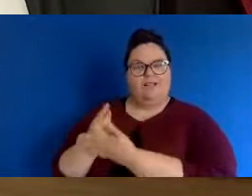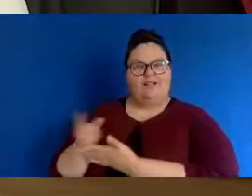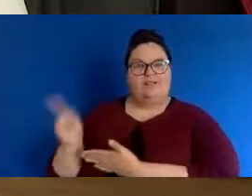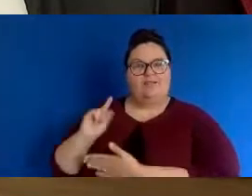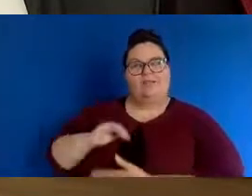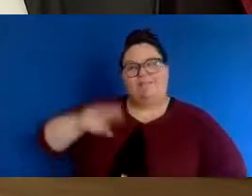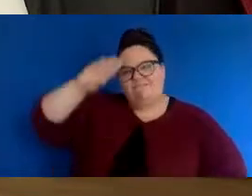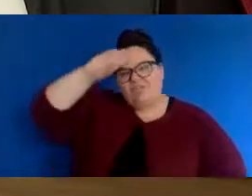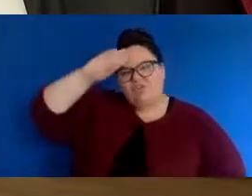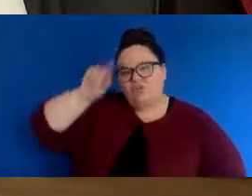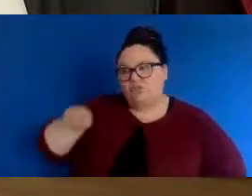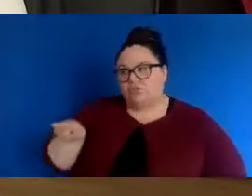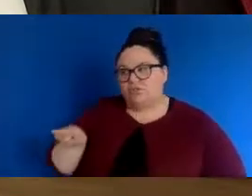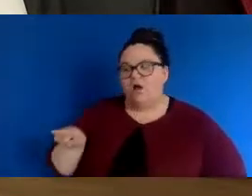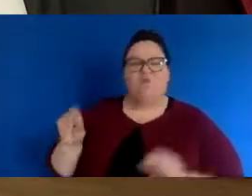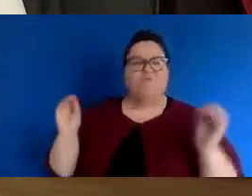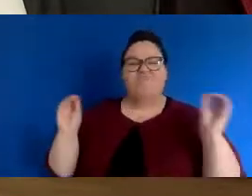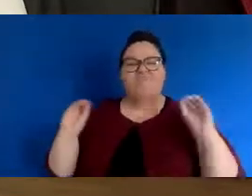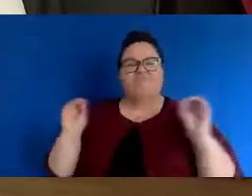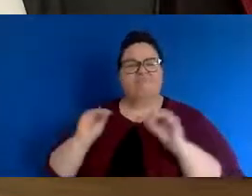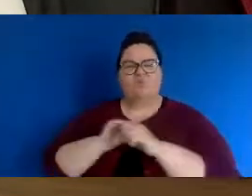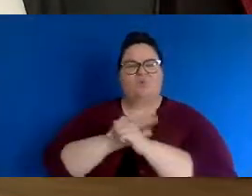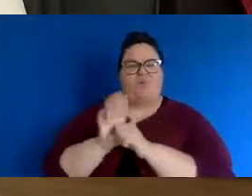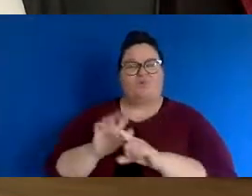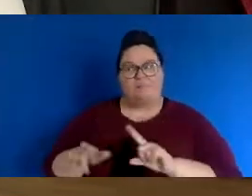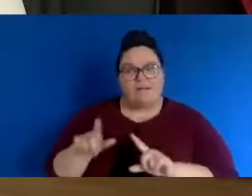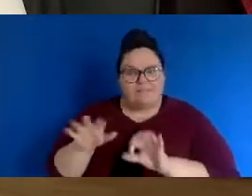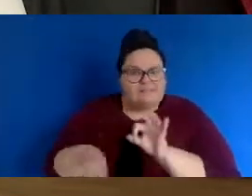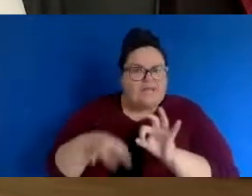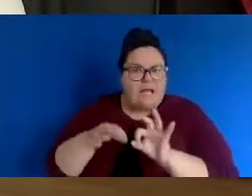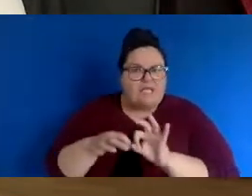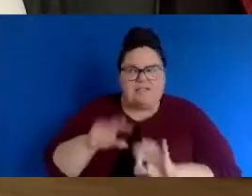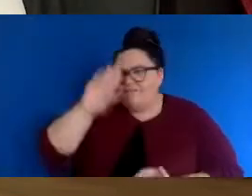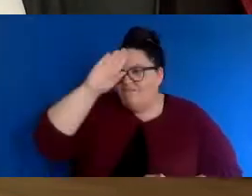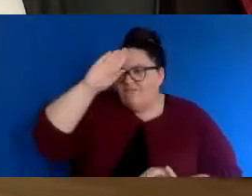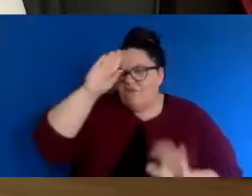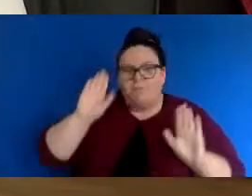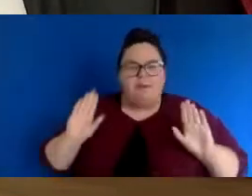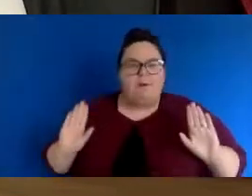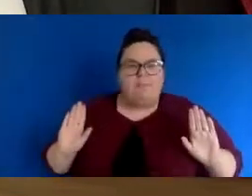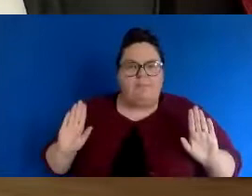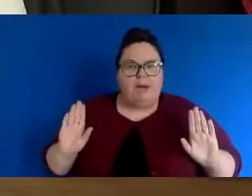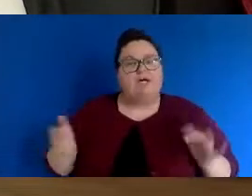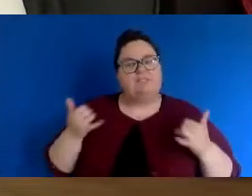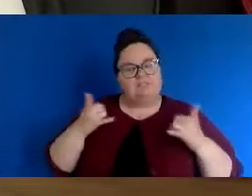fever. It turned out to be negative, but it's very, very important that we take the time to get people